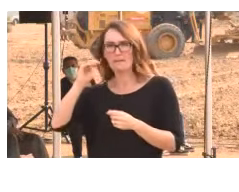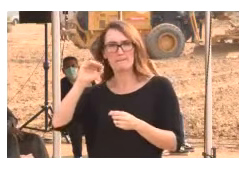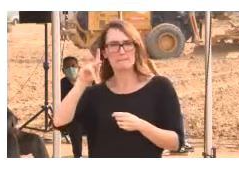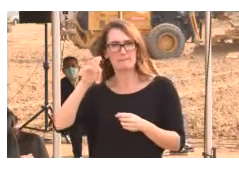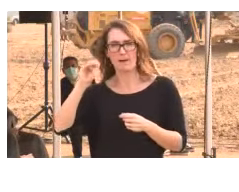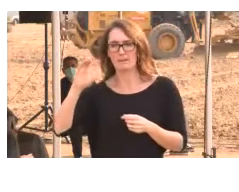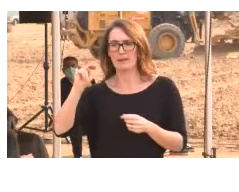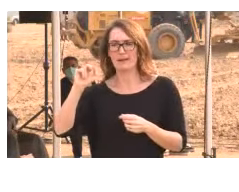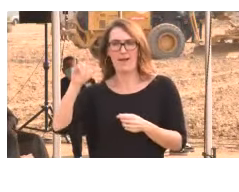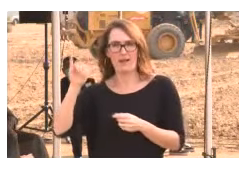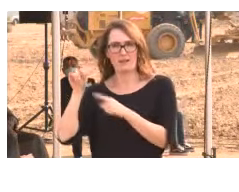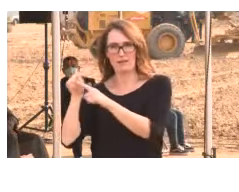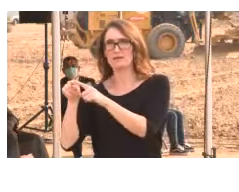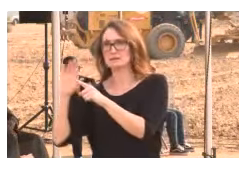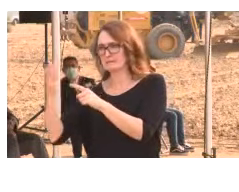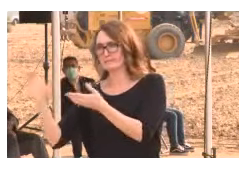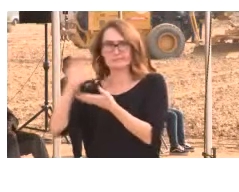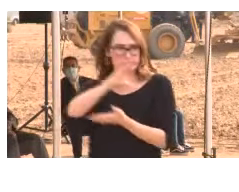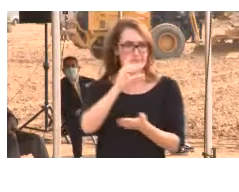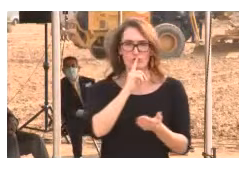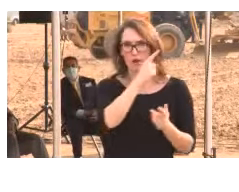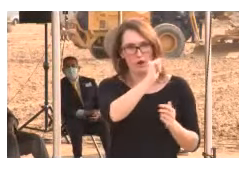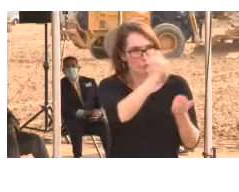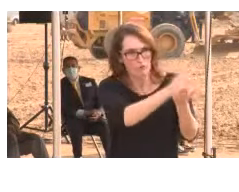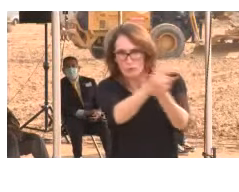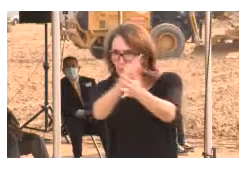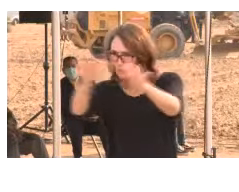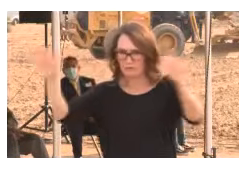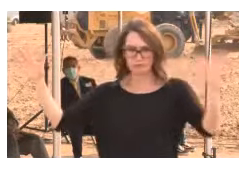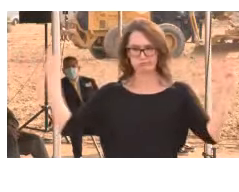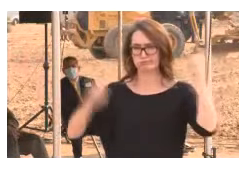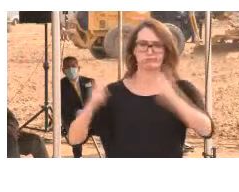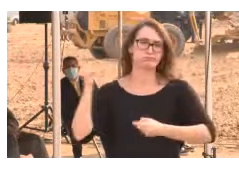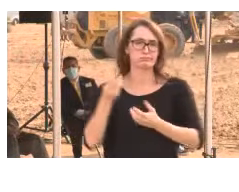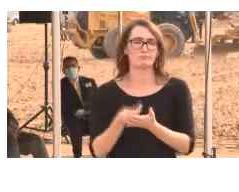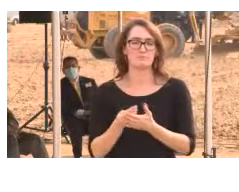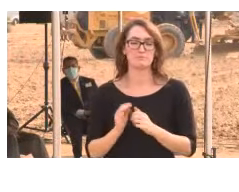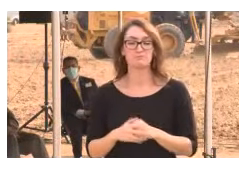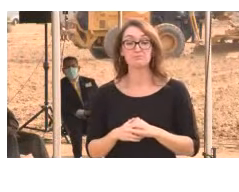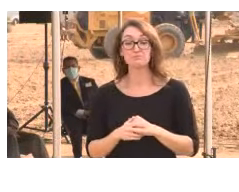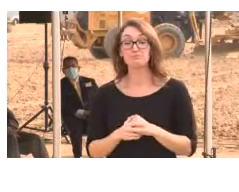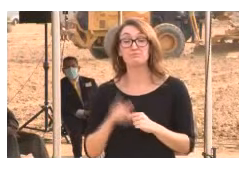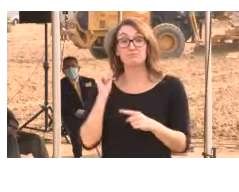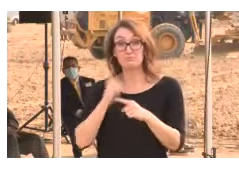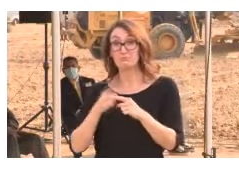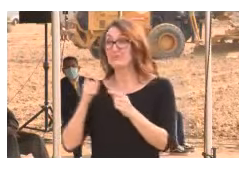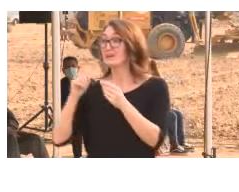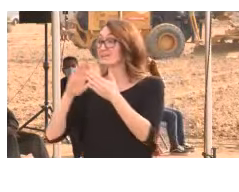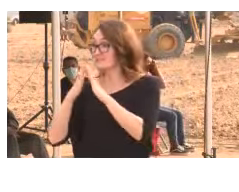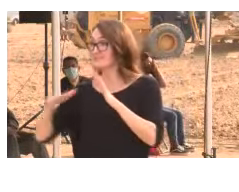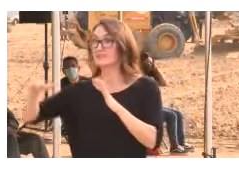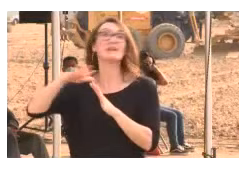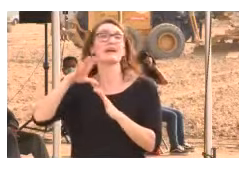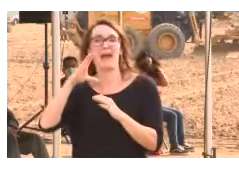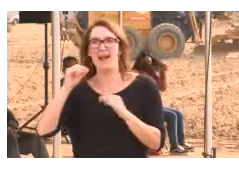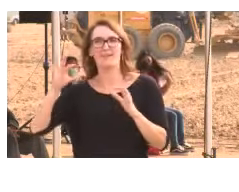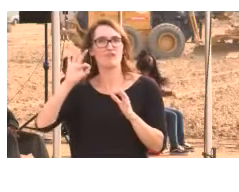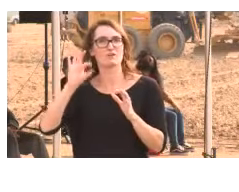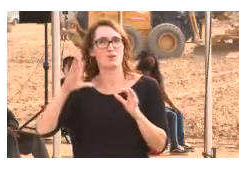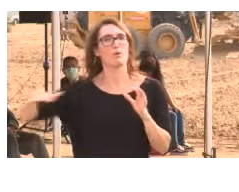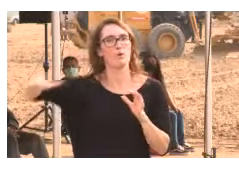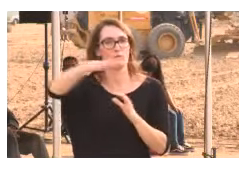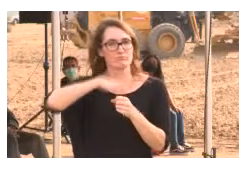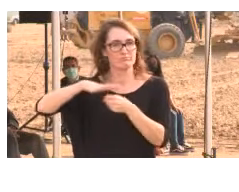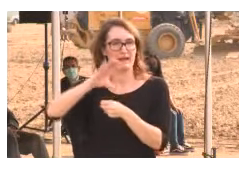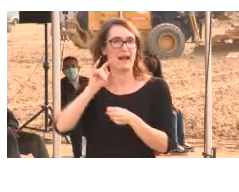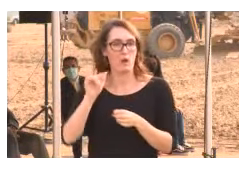as well. Thank you for being here. Also, our city and county partners came alongside us to help us with this